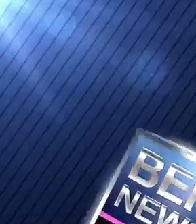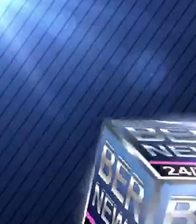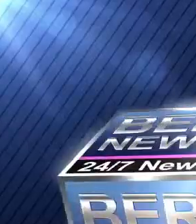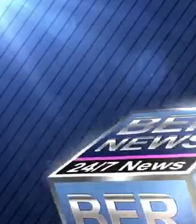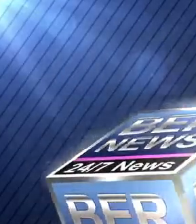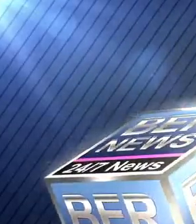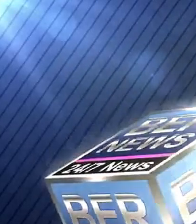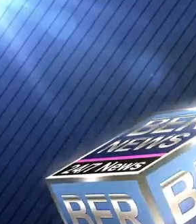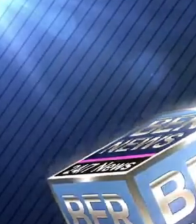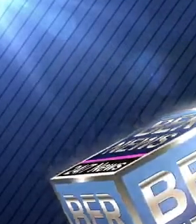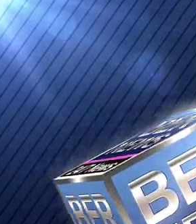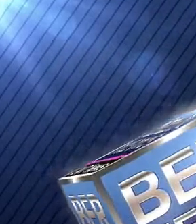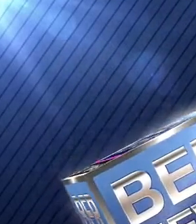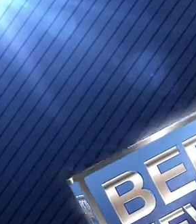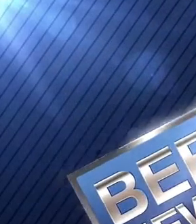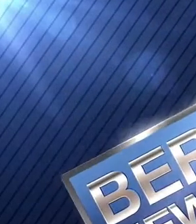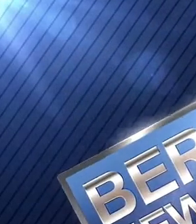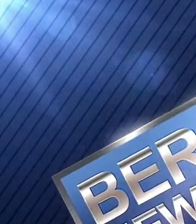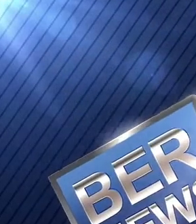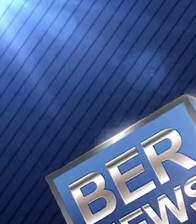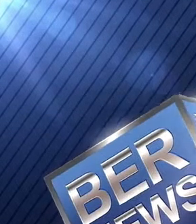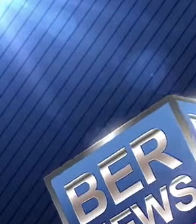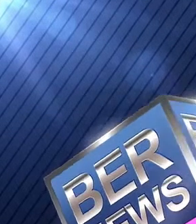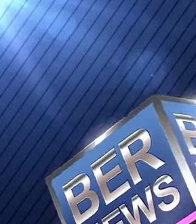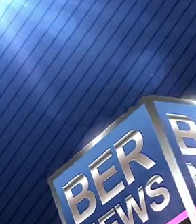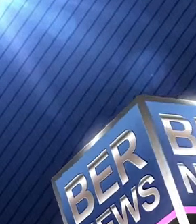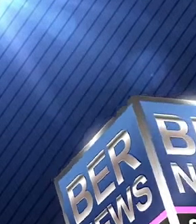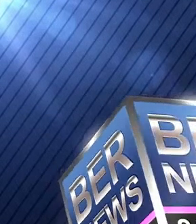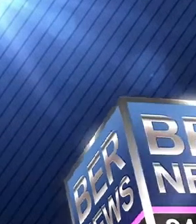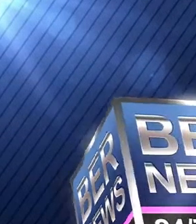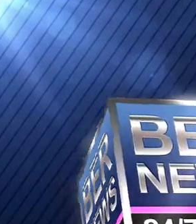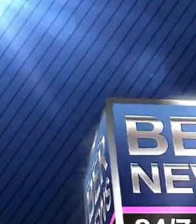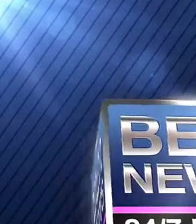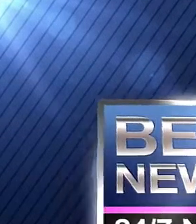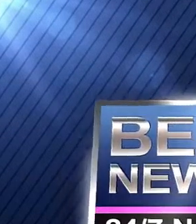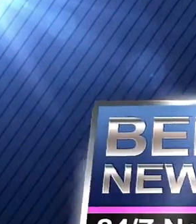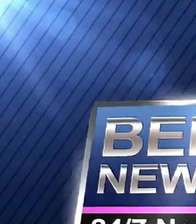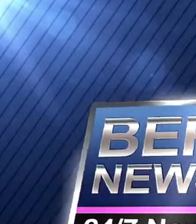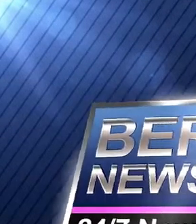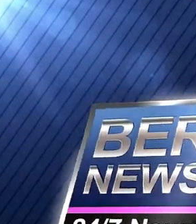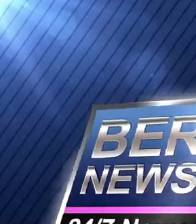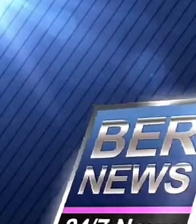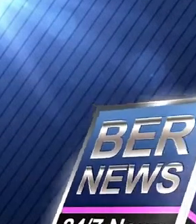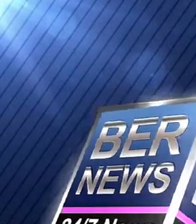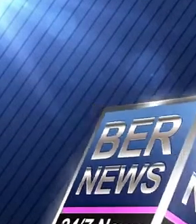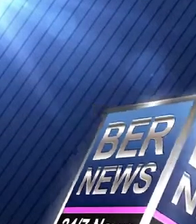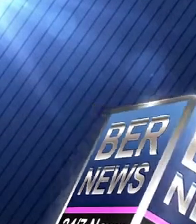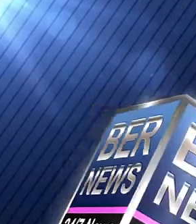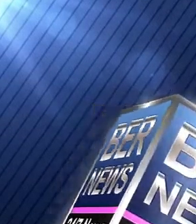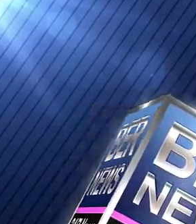A message from the Ministry of Health. COVID-19, otherwise known as the novel coronavirus, is changing the way we live,